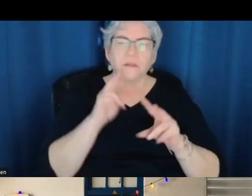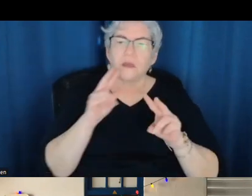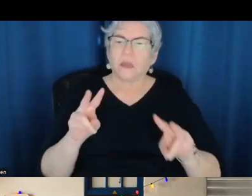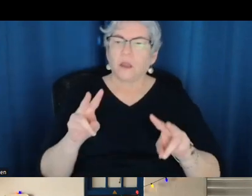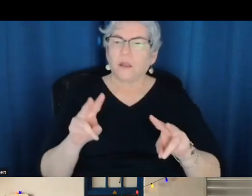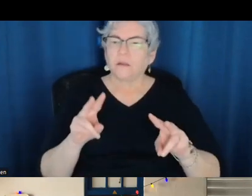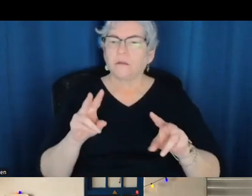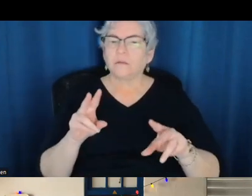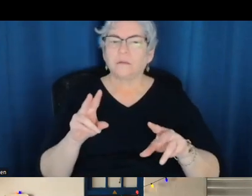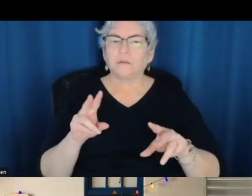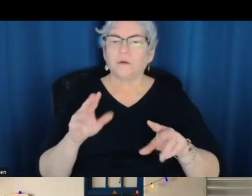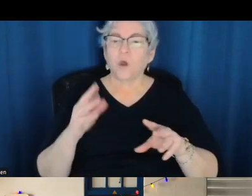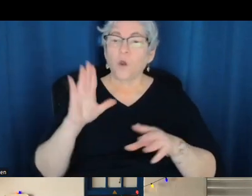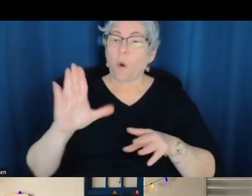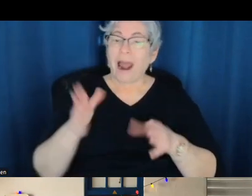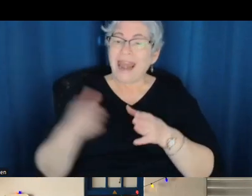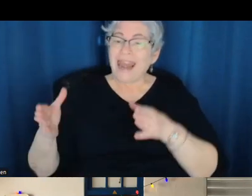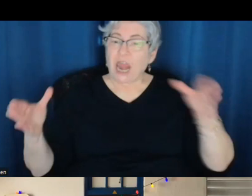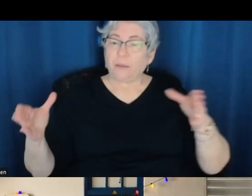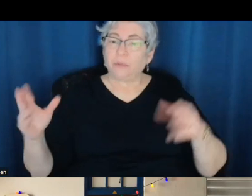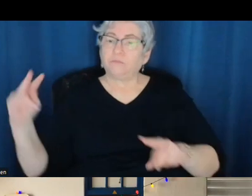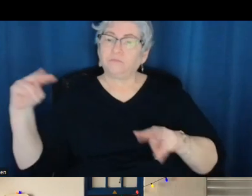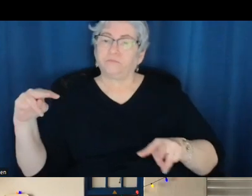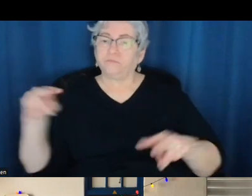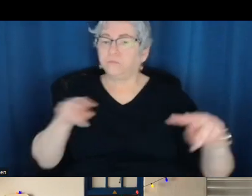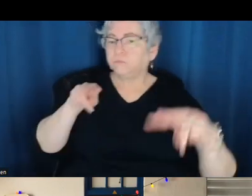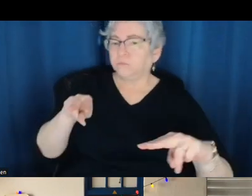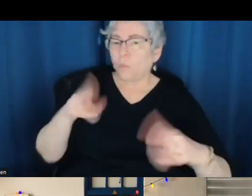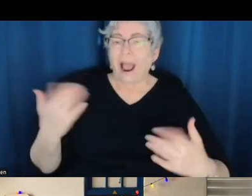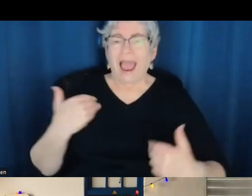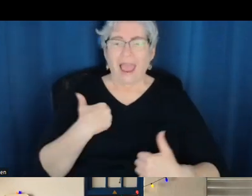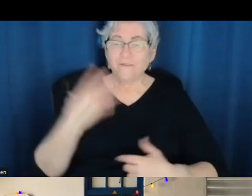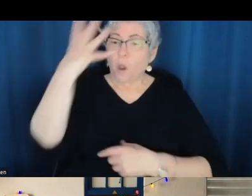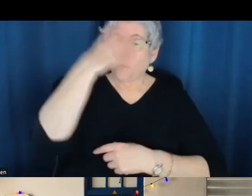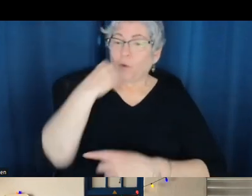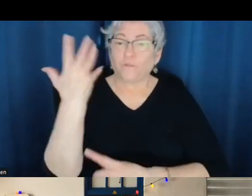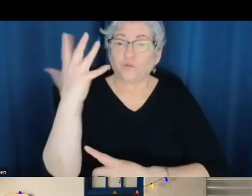borrowed views from your neighbor's property, such as a beautiful old tree with an attractive form.